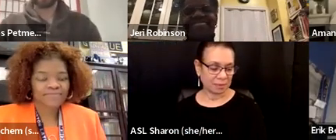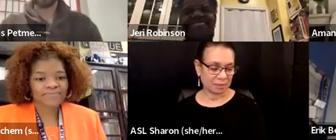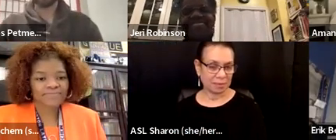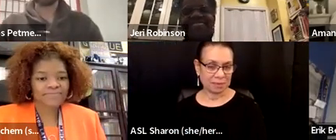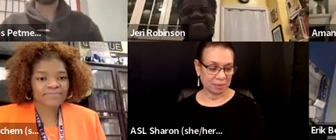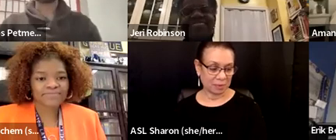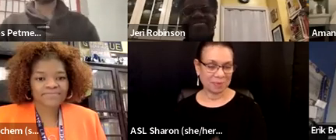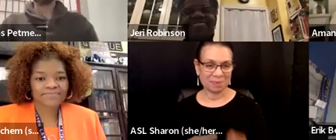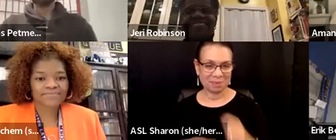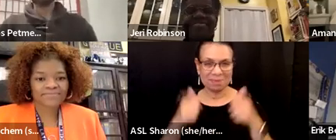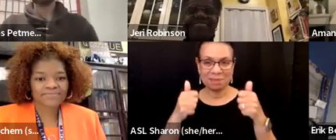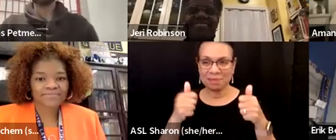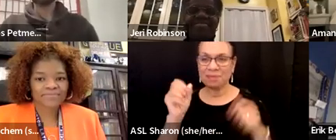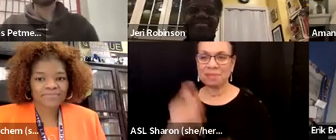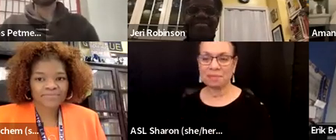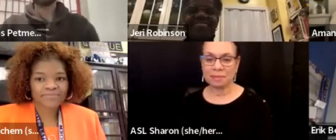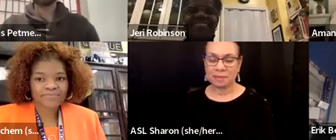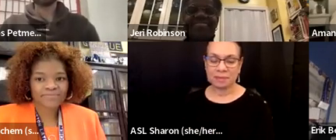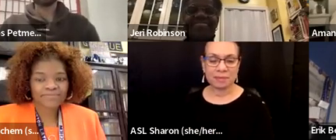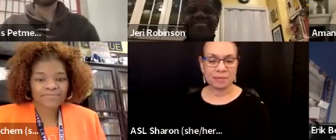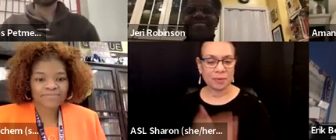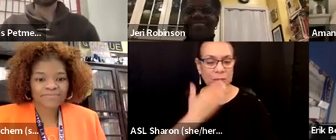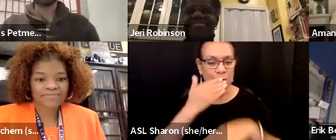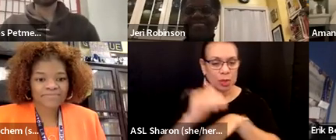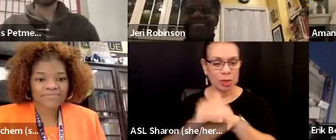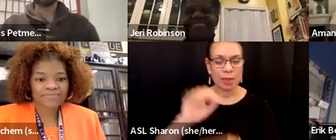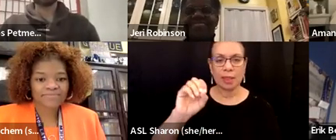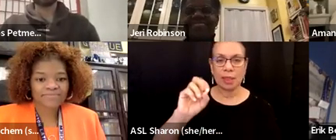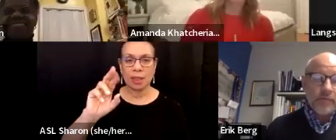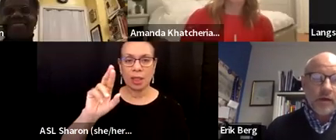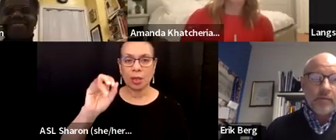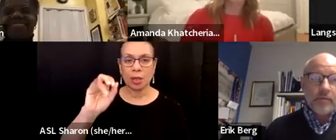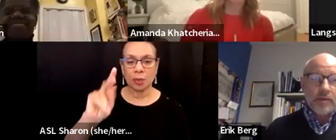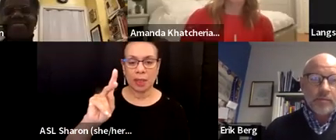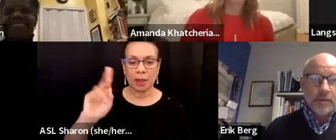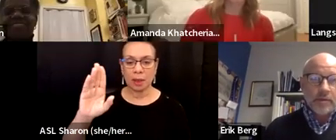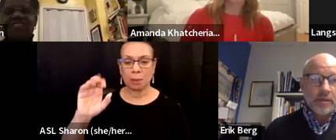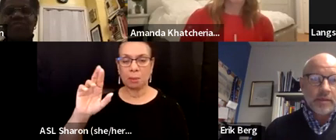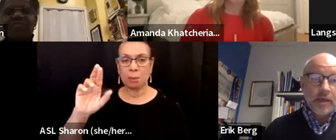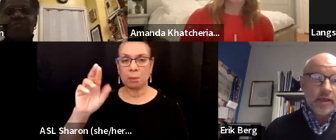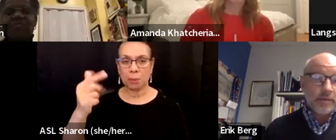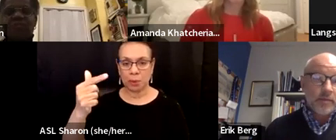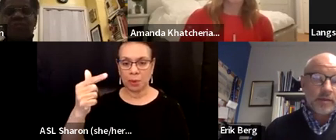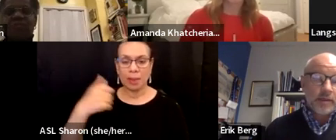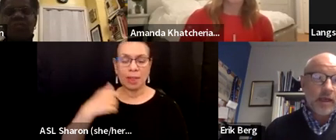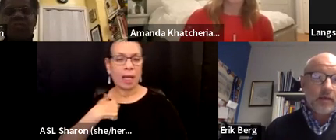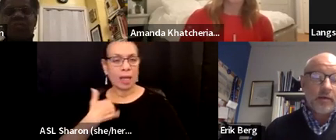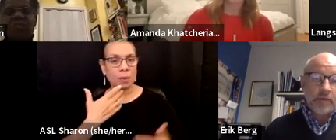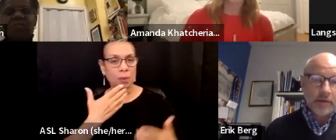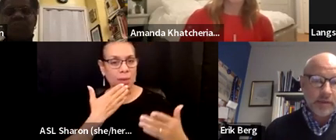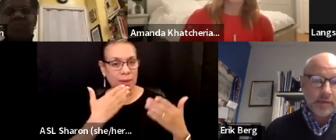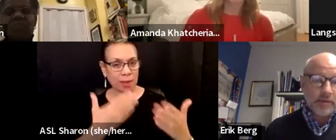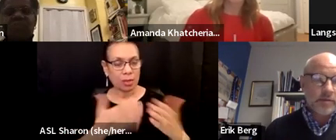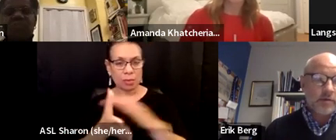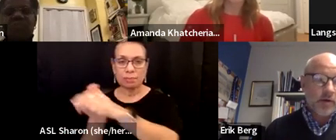words good evening on behalf of the btu myself btu president jessica tang i just want to say